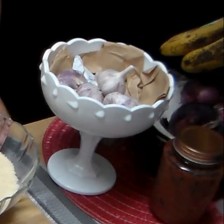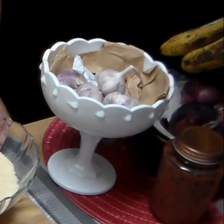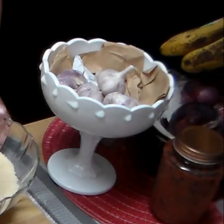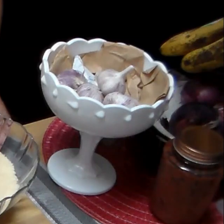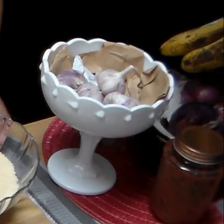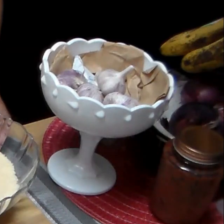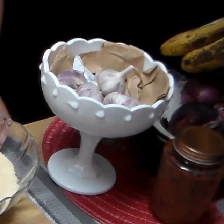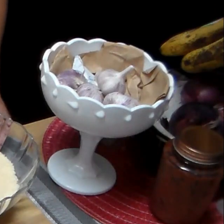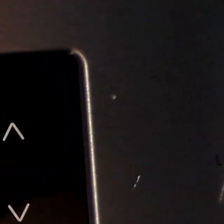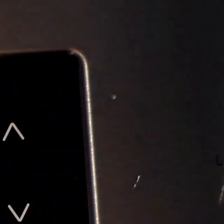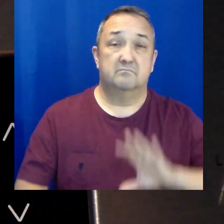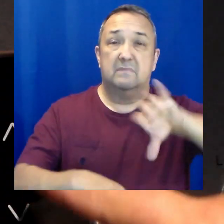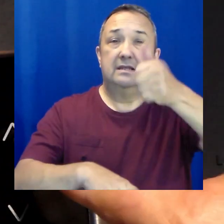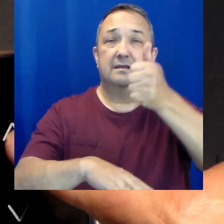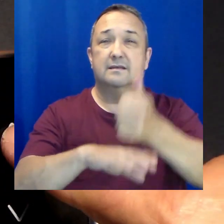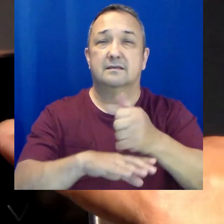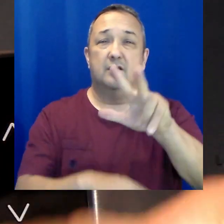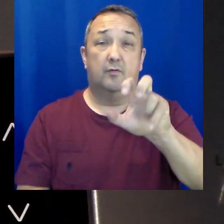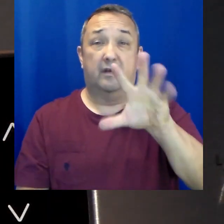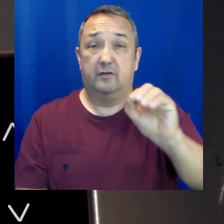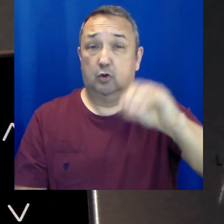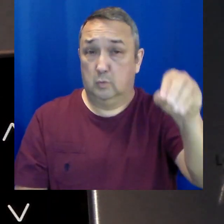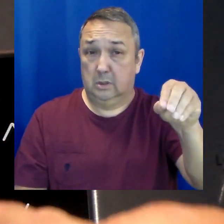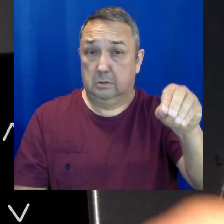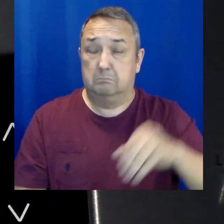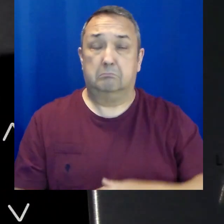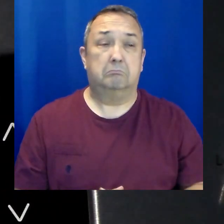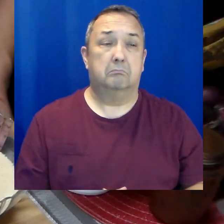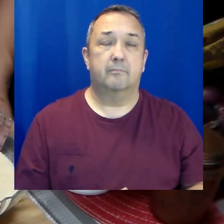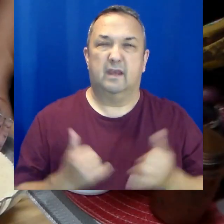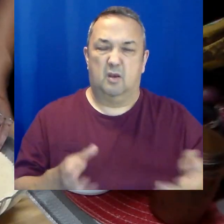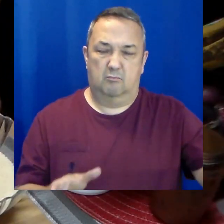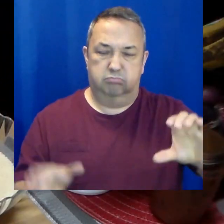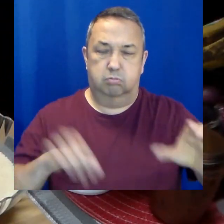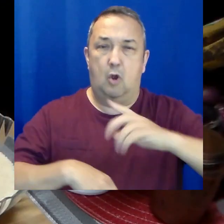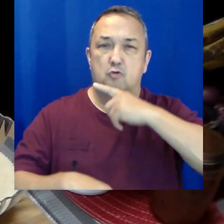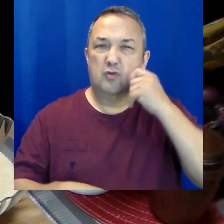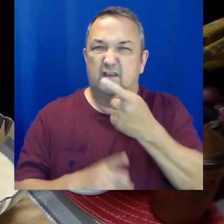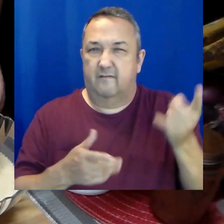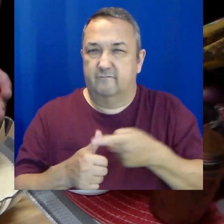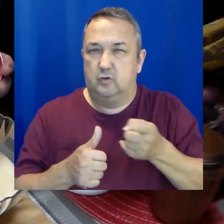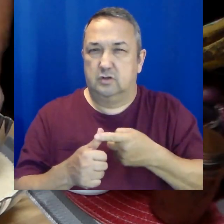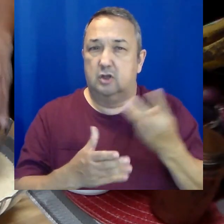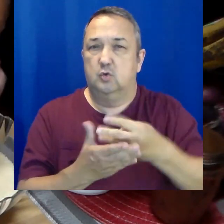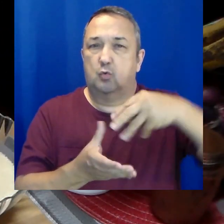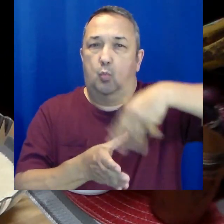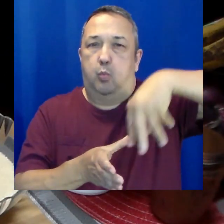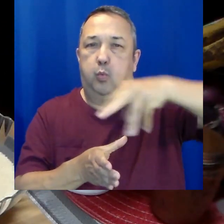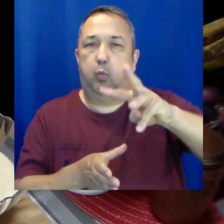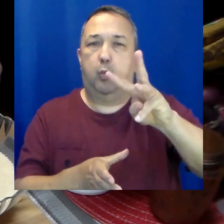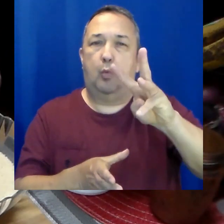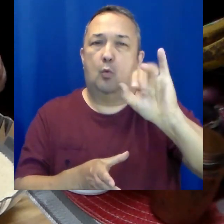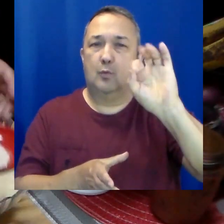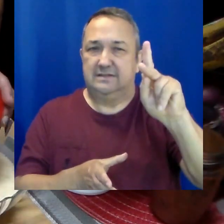3 tablespoons of olive oil. Now let's preheat our oven to 350 and start mixing our dry ingredients.